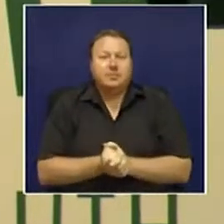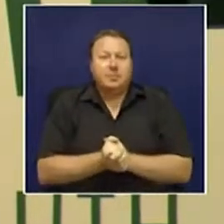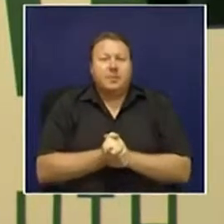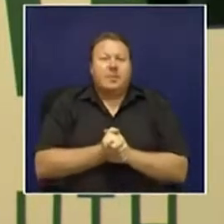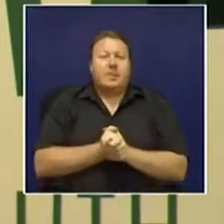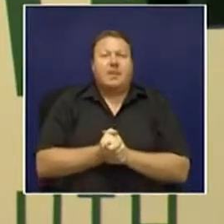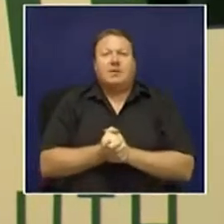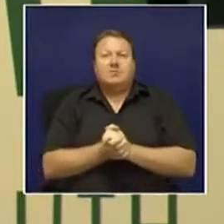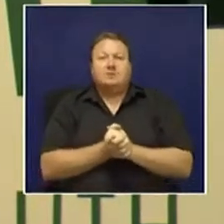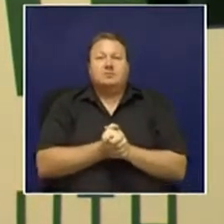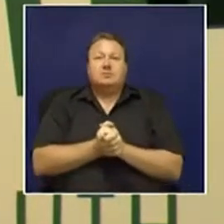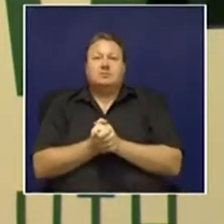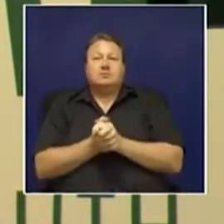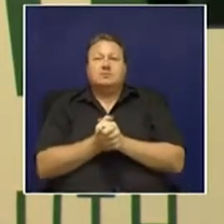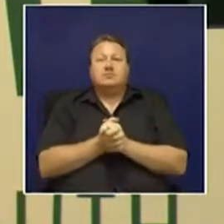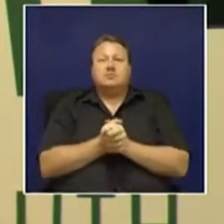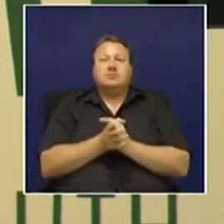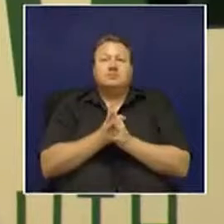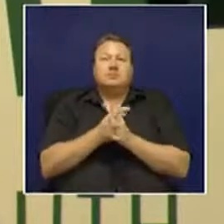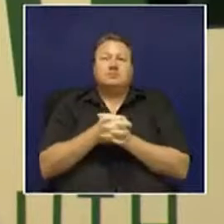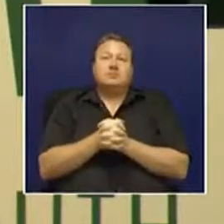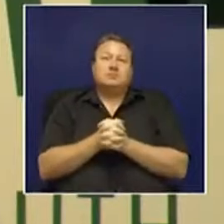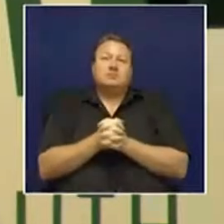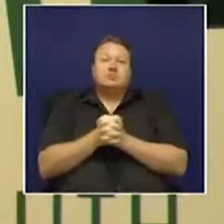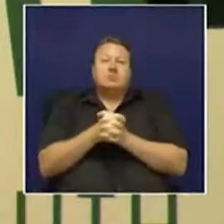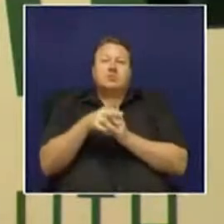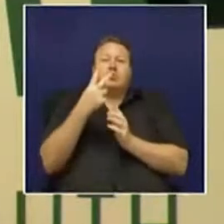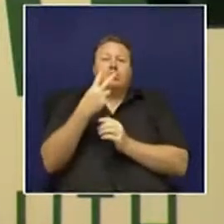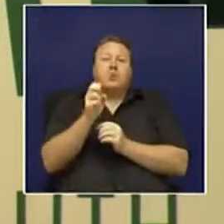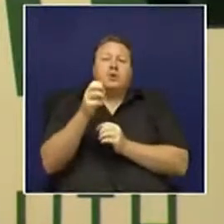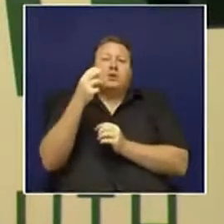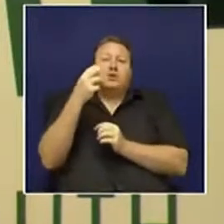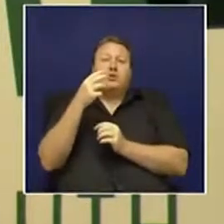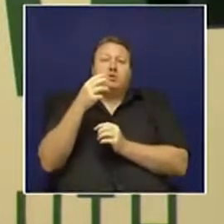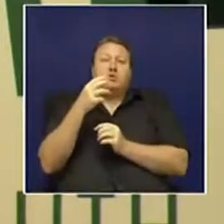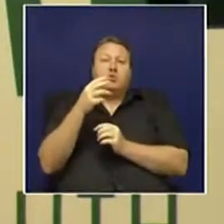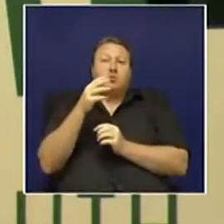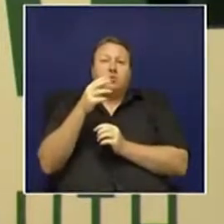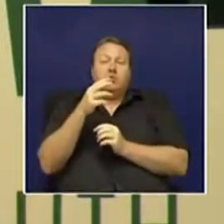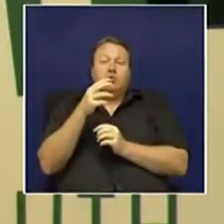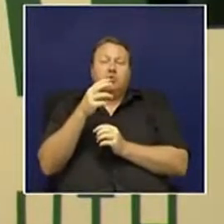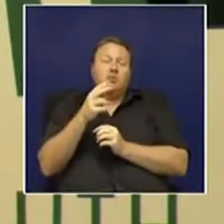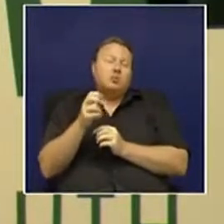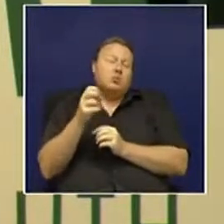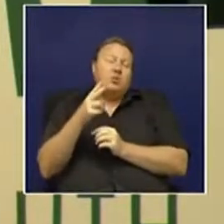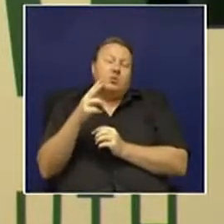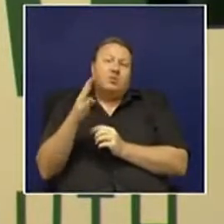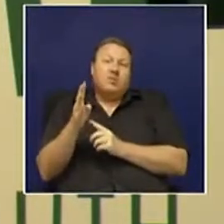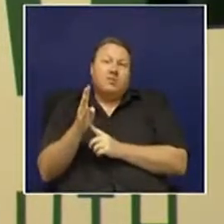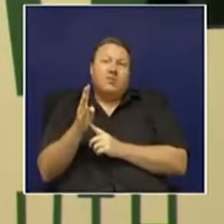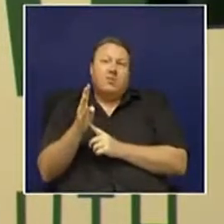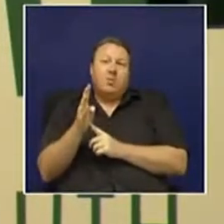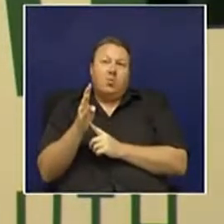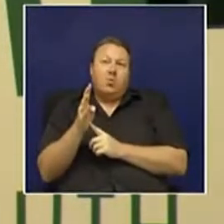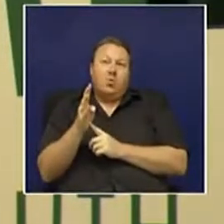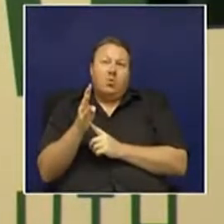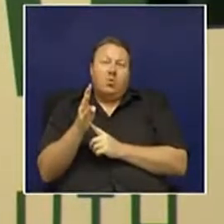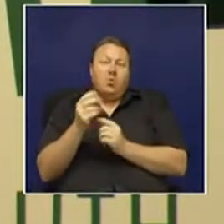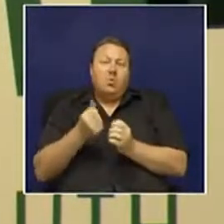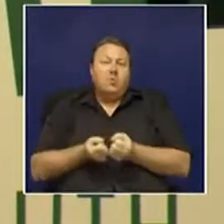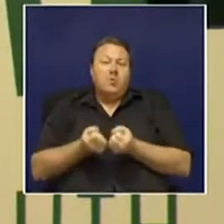When in 2024, some municipalities had disaster and we provided them with money.